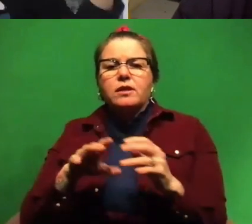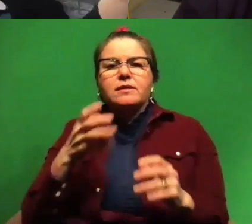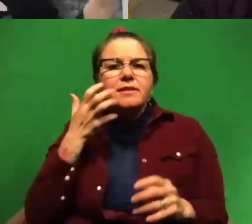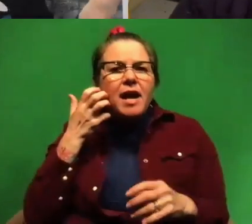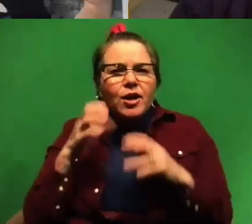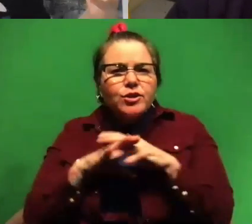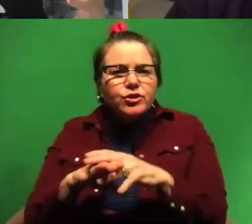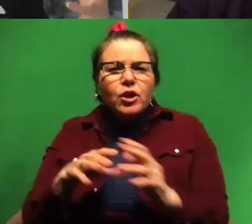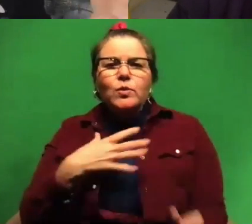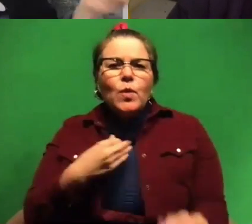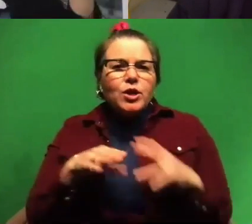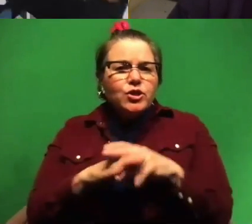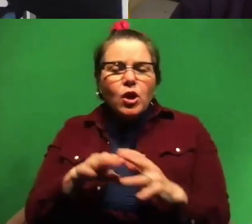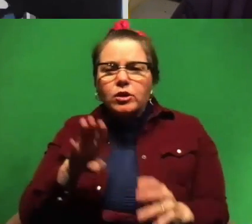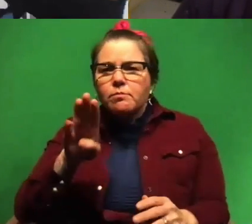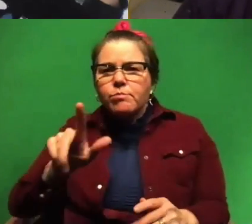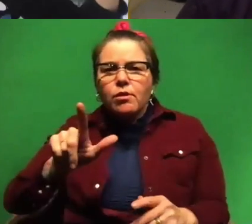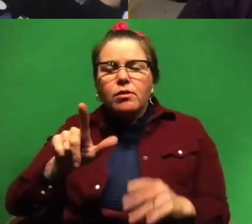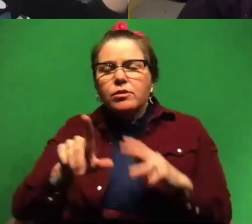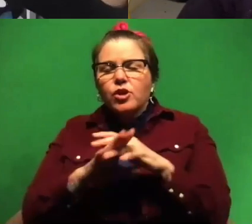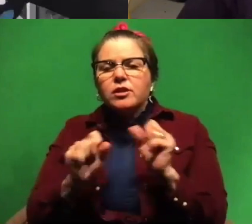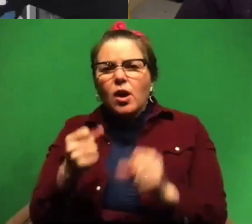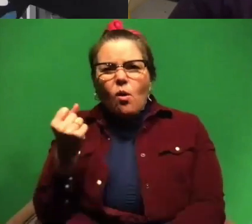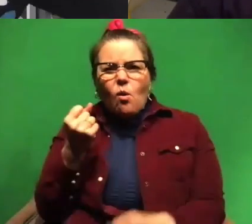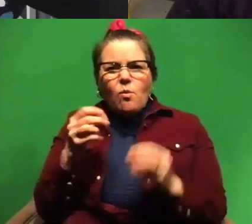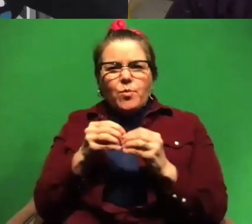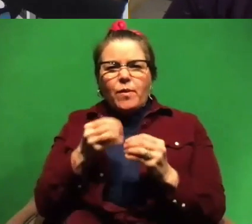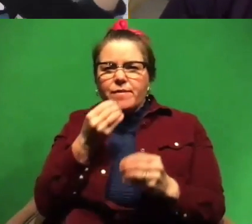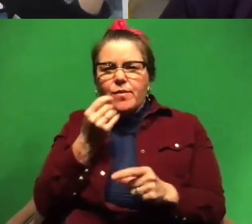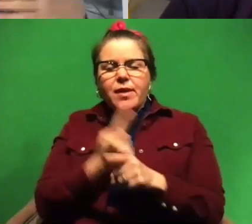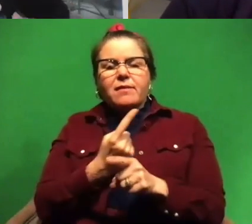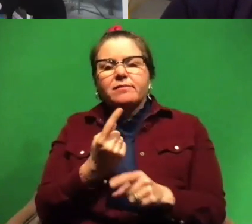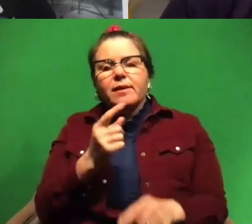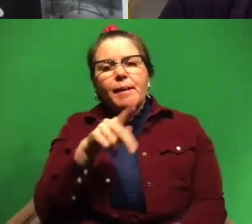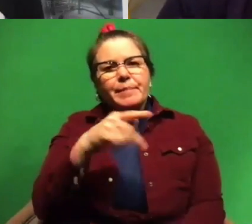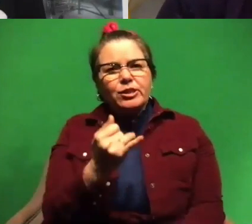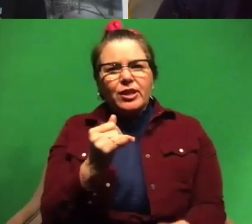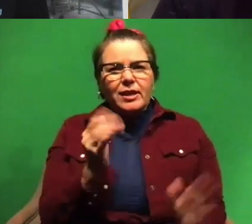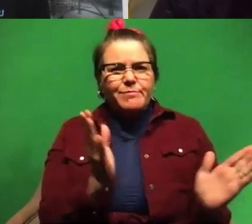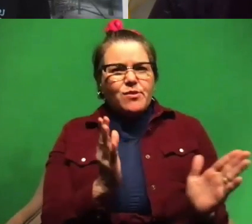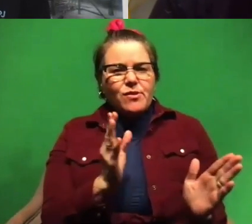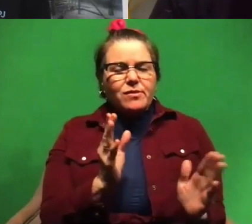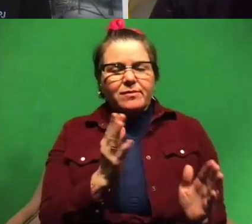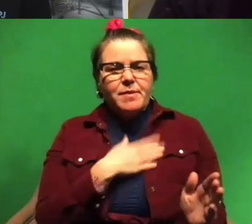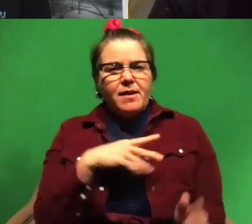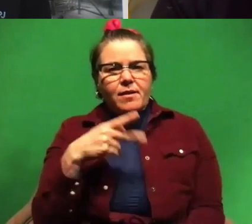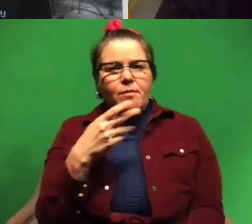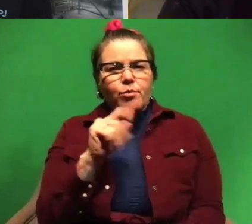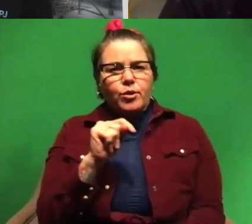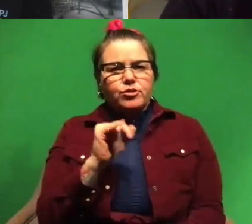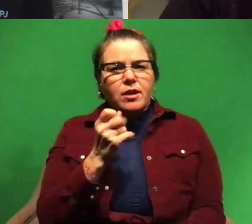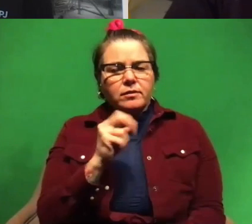sharks and white sharks and bull sharks can hold a lot more food than like a 4 foot PJ, Port Jackson shark.